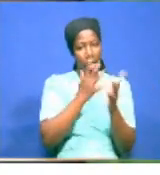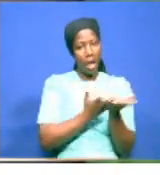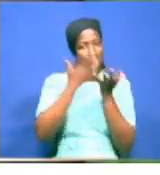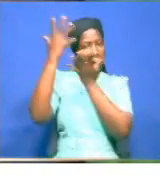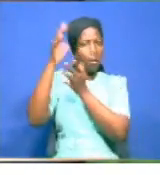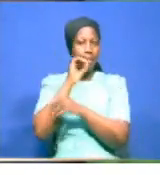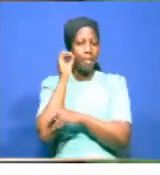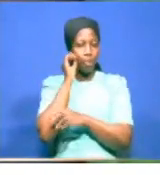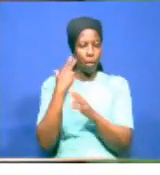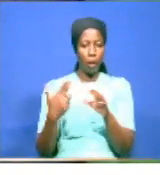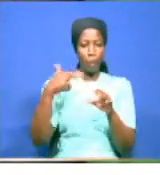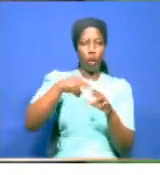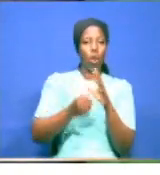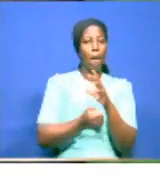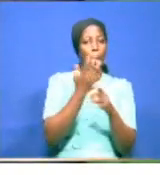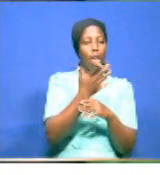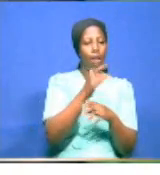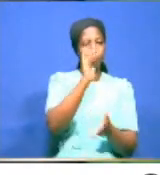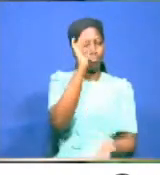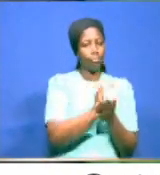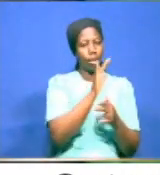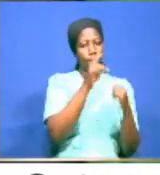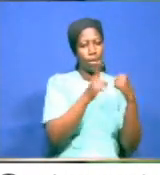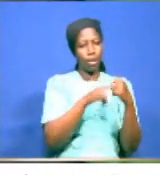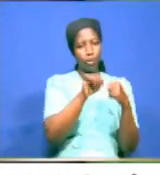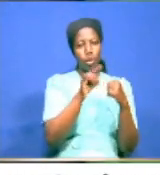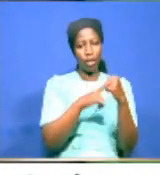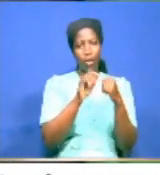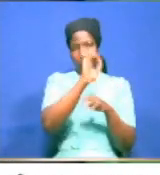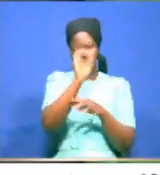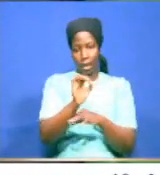petroleum products declined by 16.3% to register